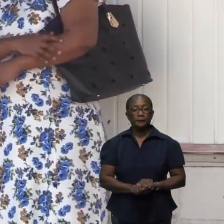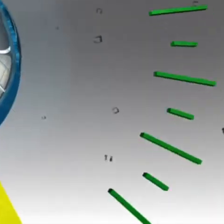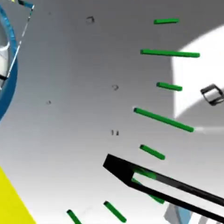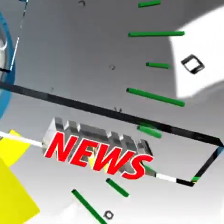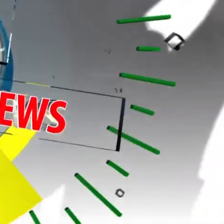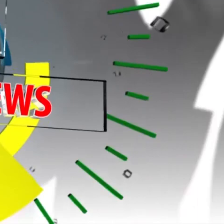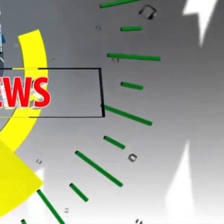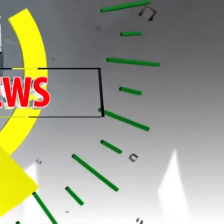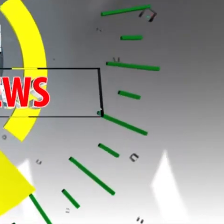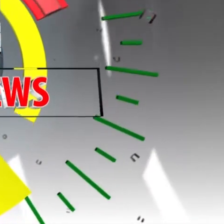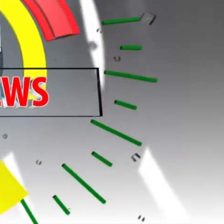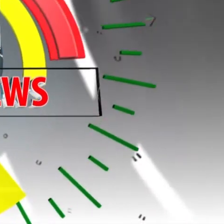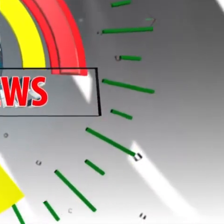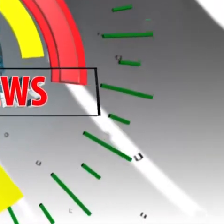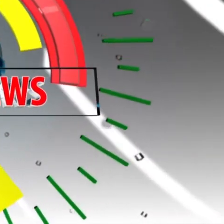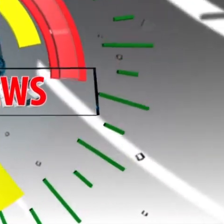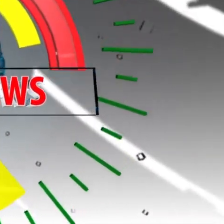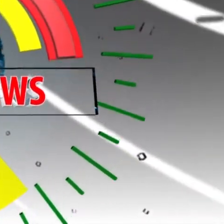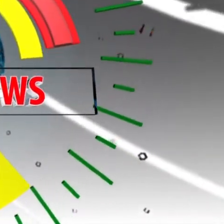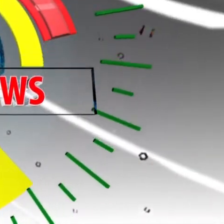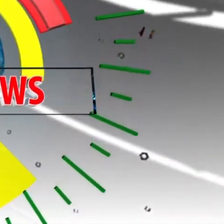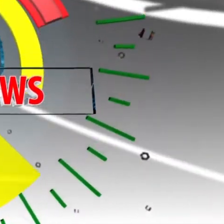Suriname.